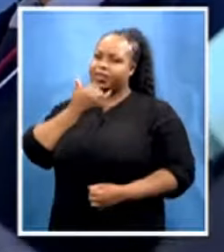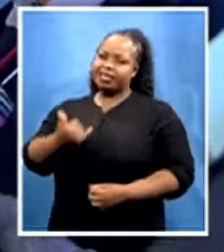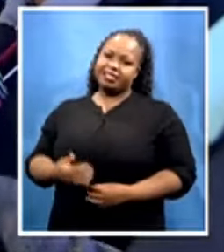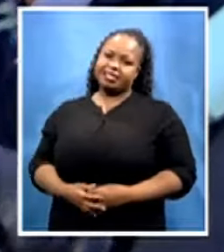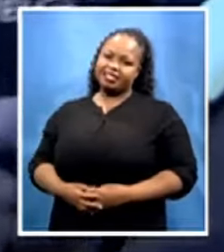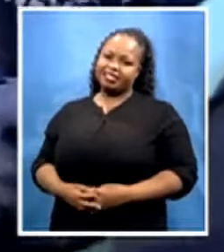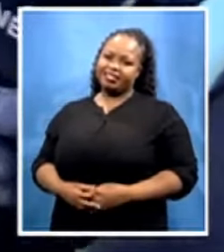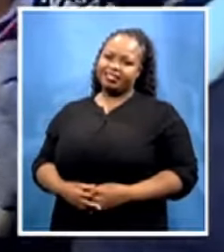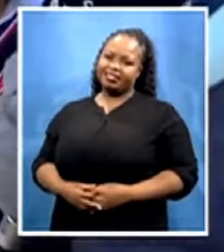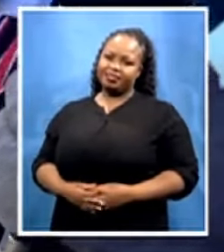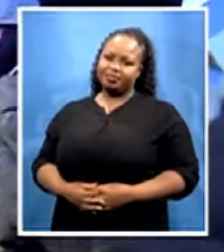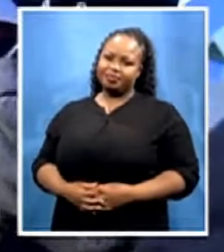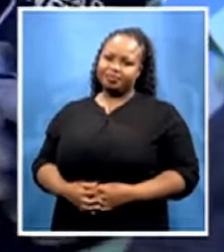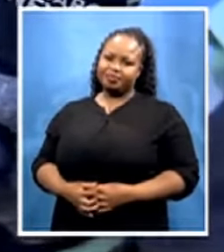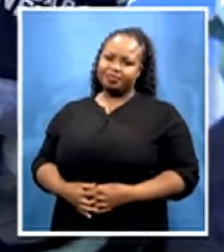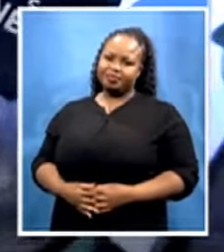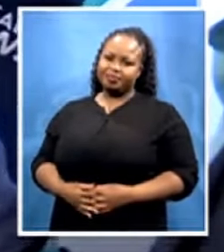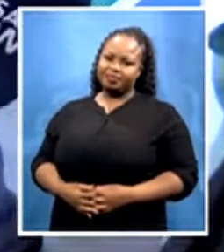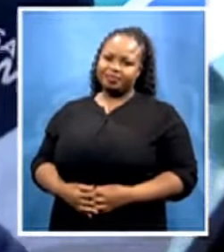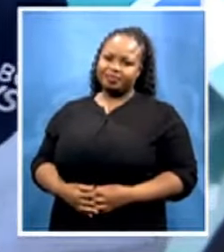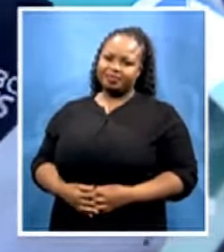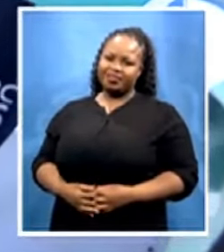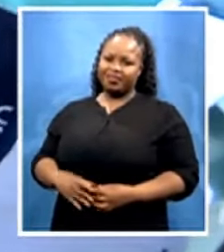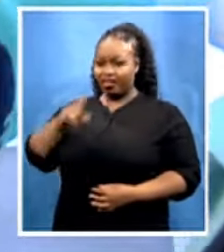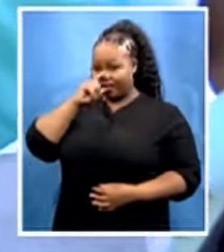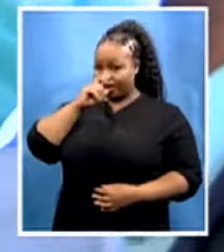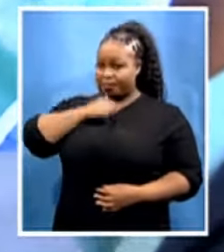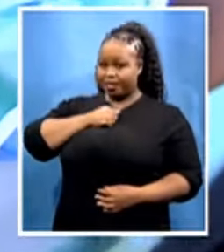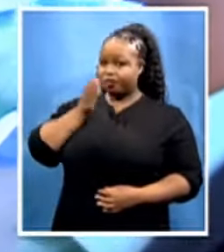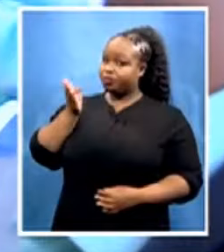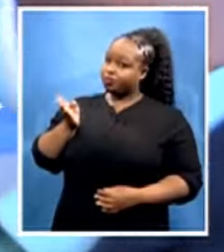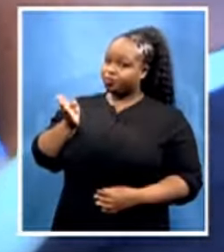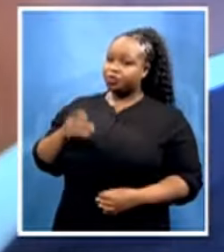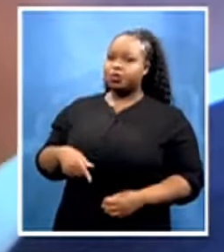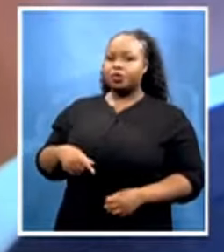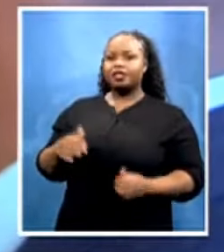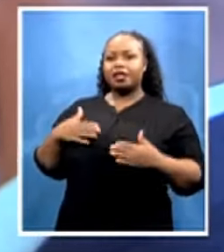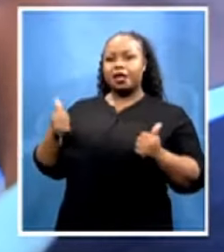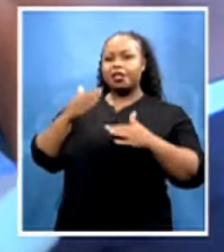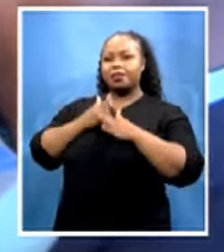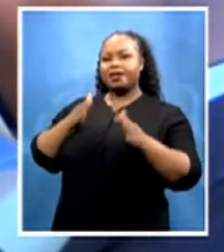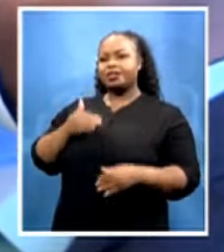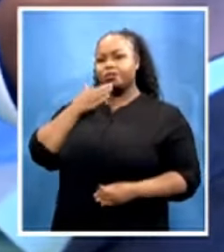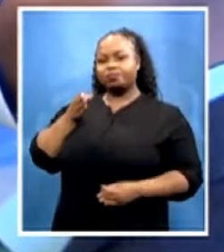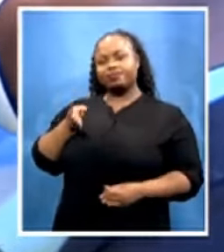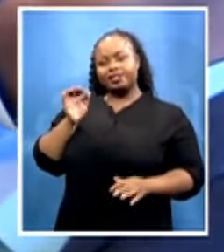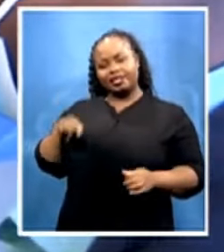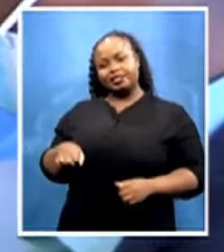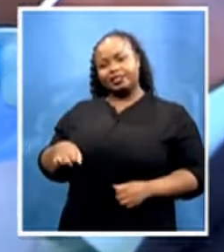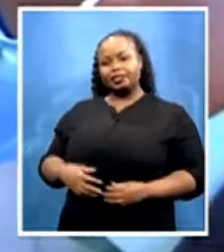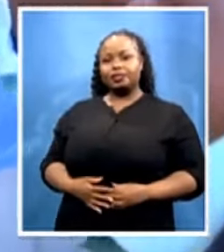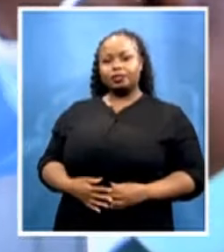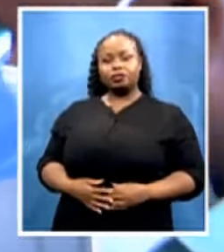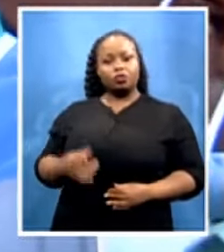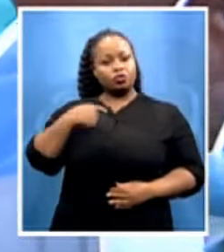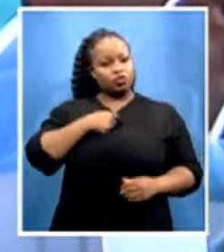Absolutely. My sister, you are among health workers as well who are here. You just got vaccinated as well. How do you